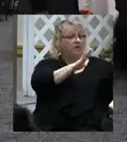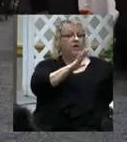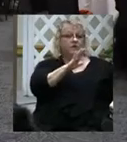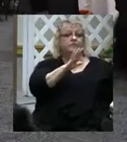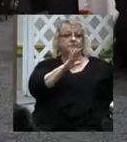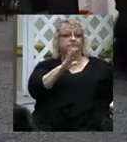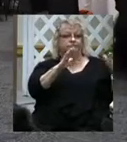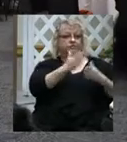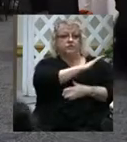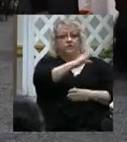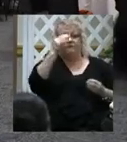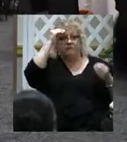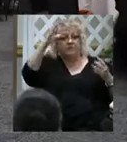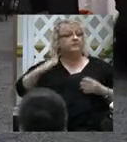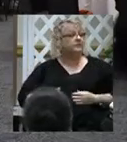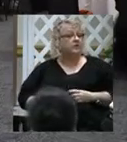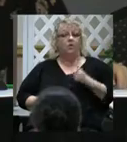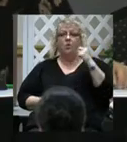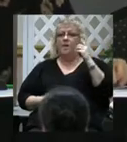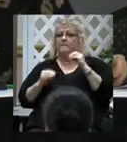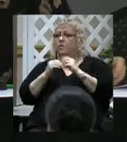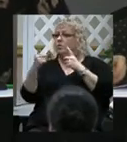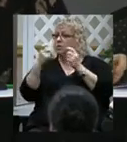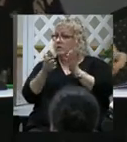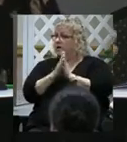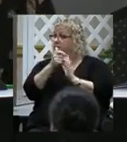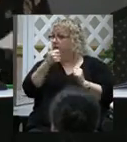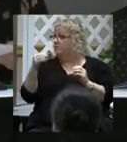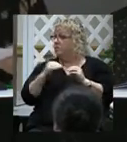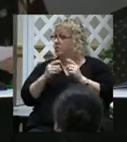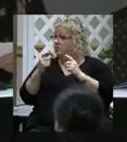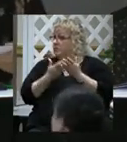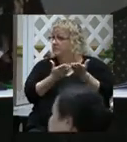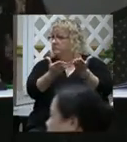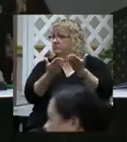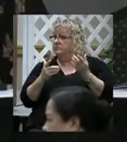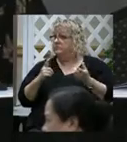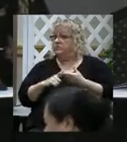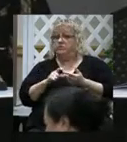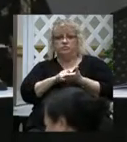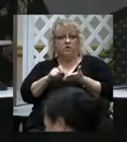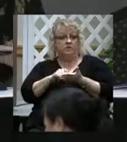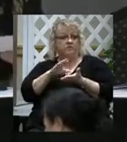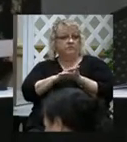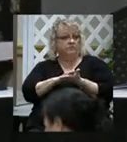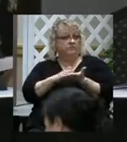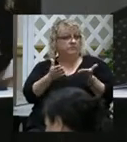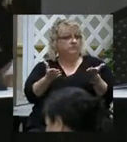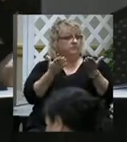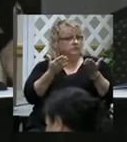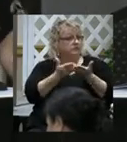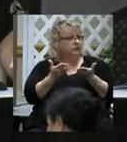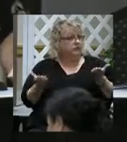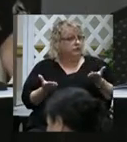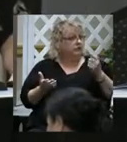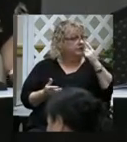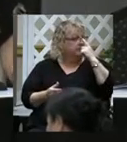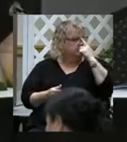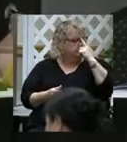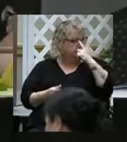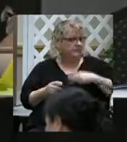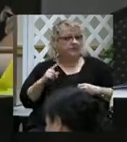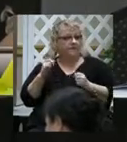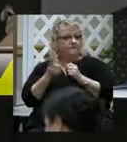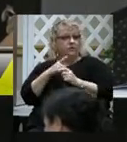and their sharing. We have one question. If you have other questions, please feel free to write on a note and send them up. The